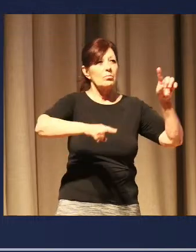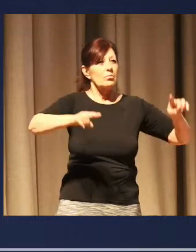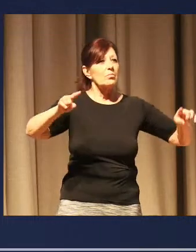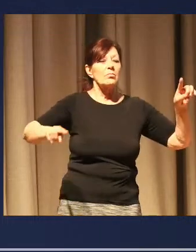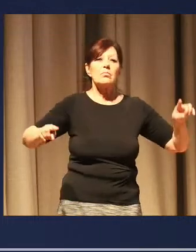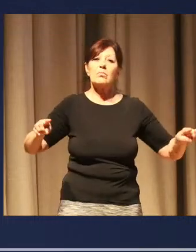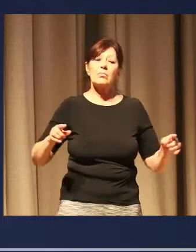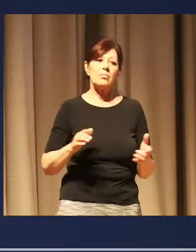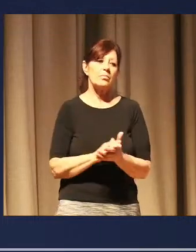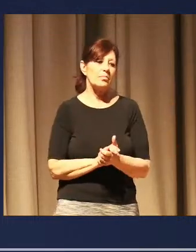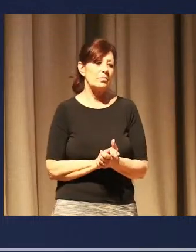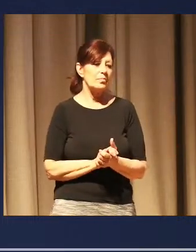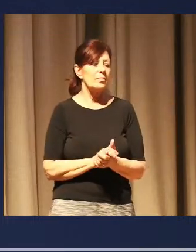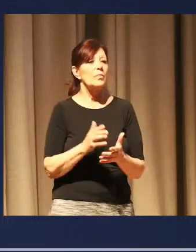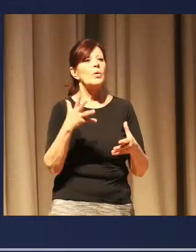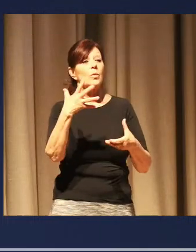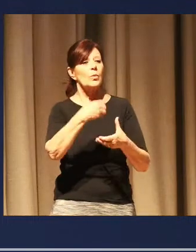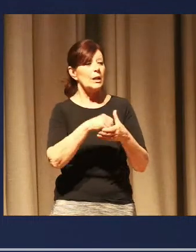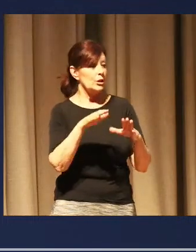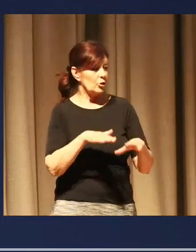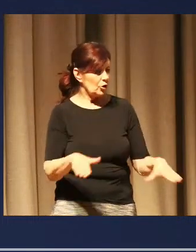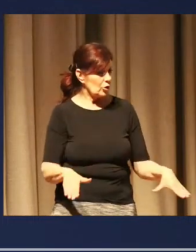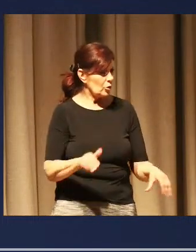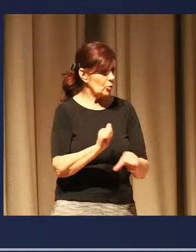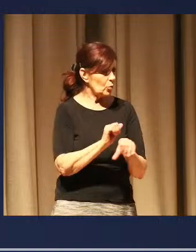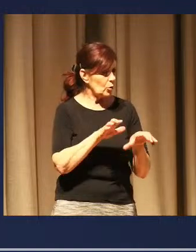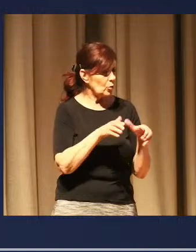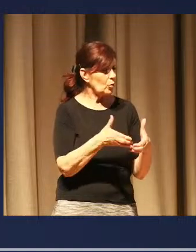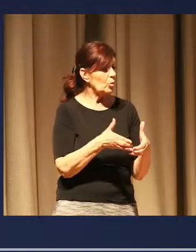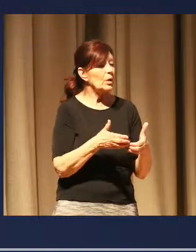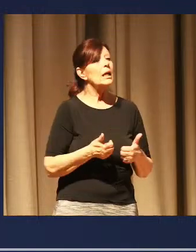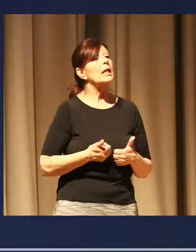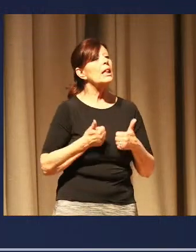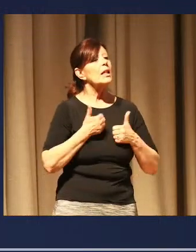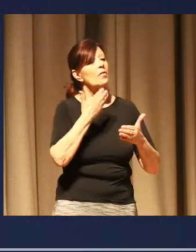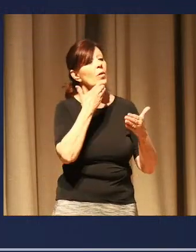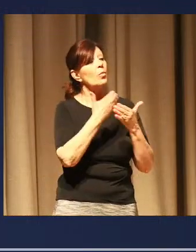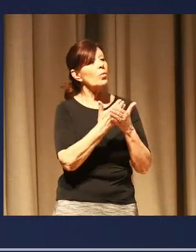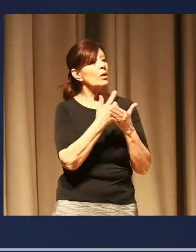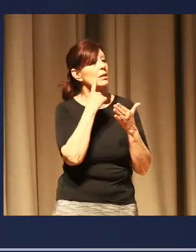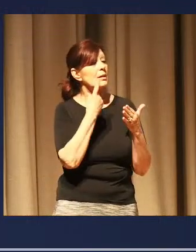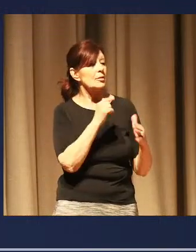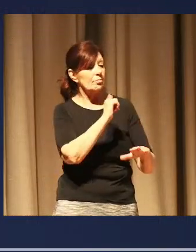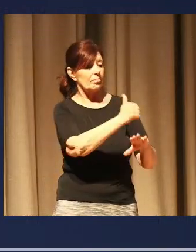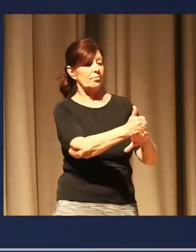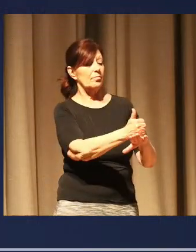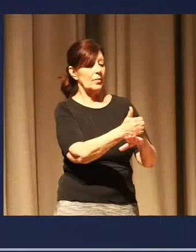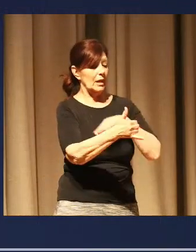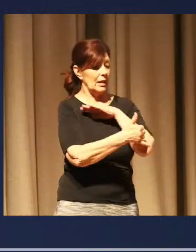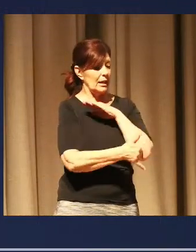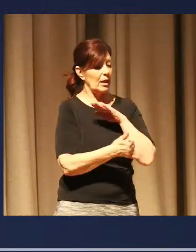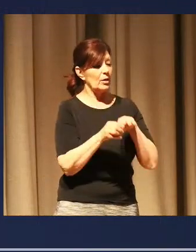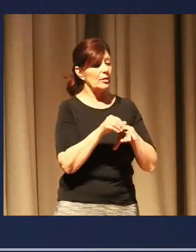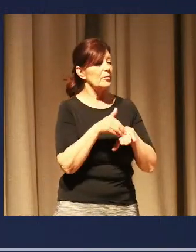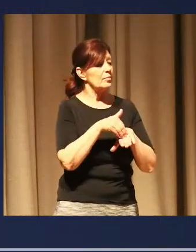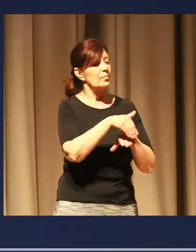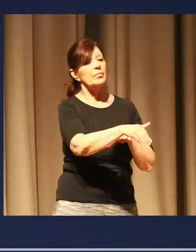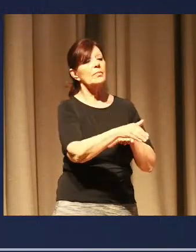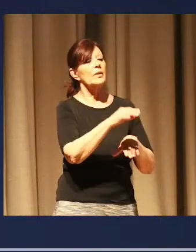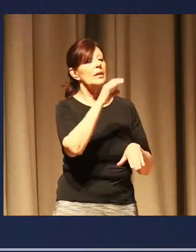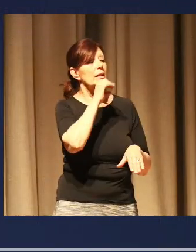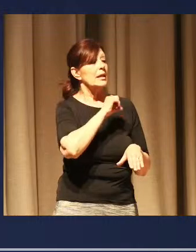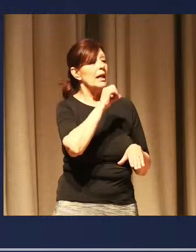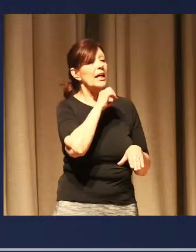of the county. Within the children's work group, the Live Well Erie team is now implementing the countywide deployment of the Ages